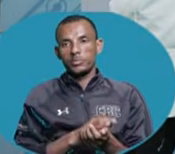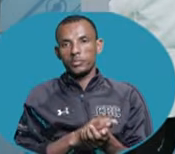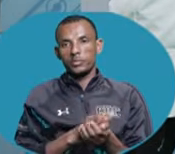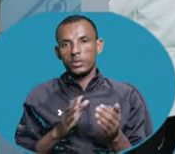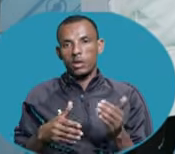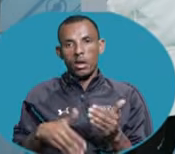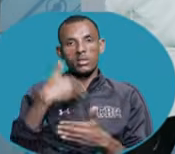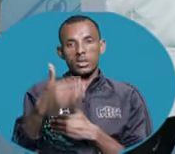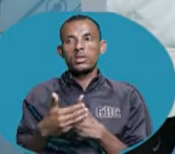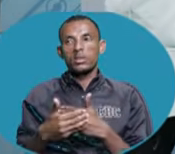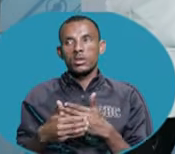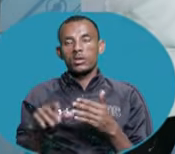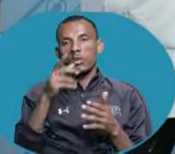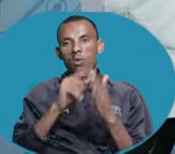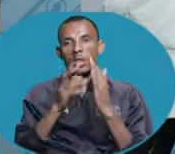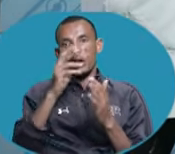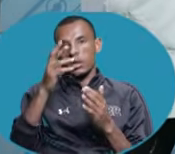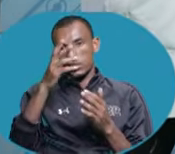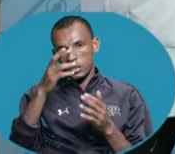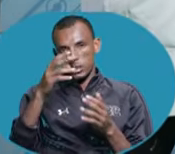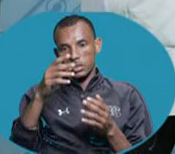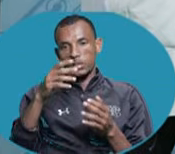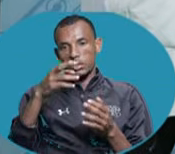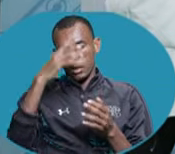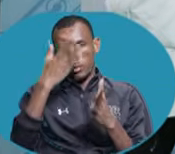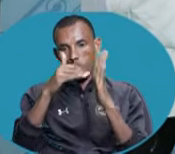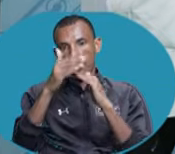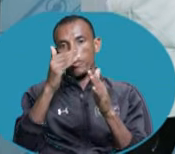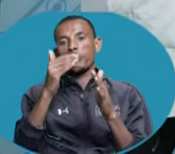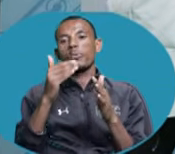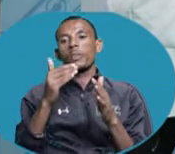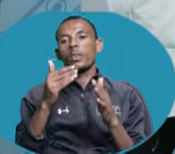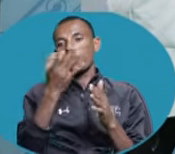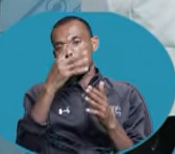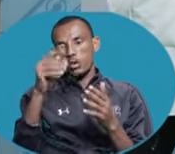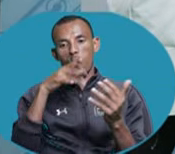one, what are the main consequences of the war? The main consequence,